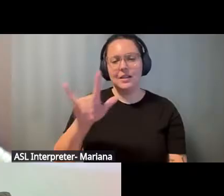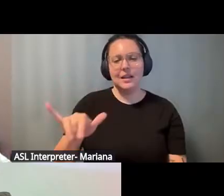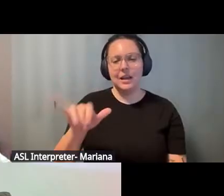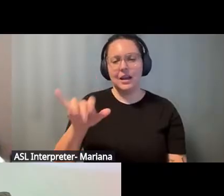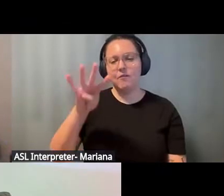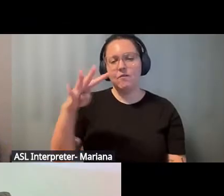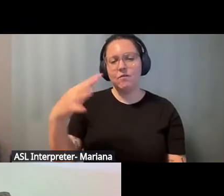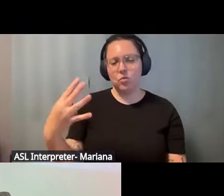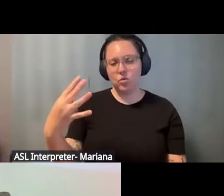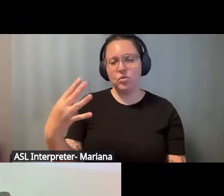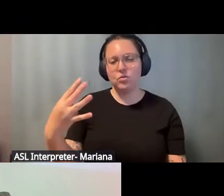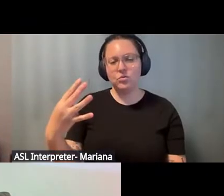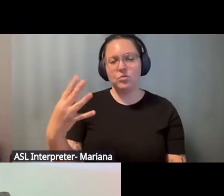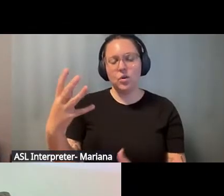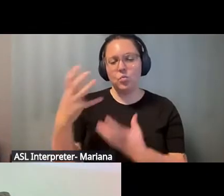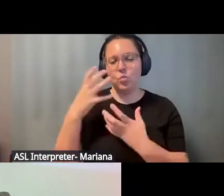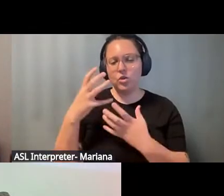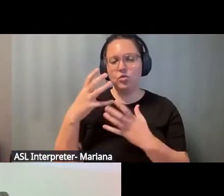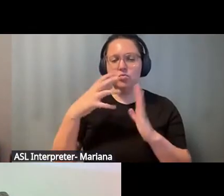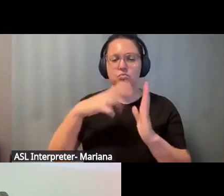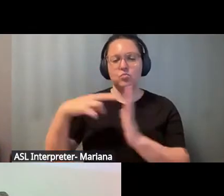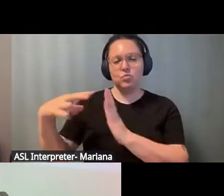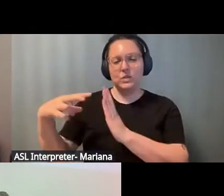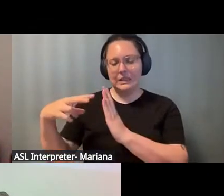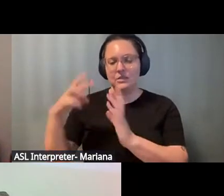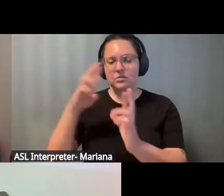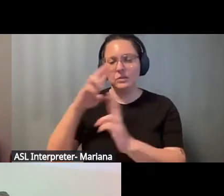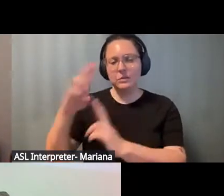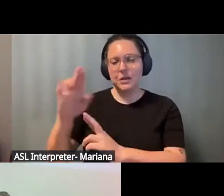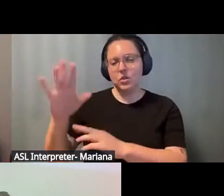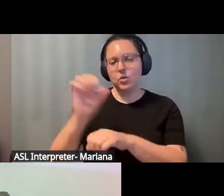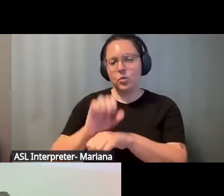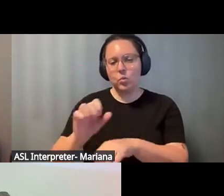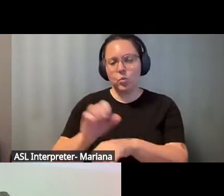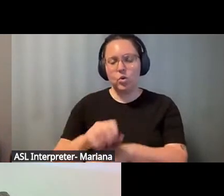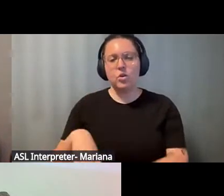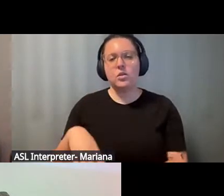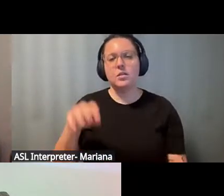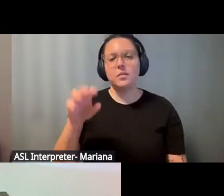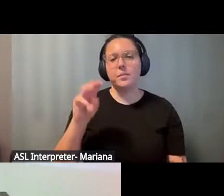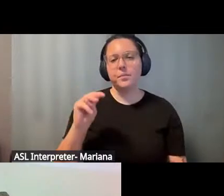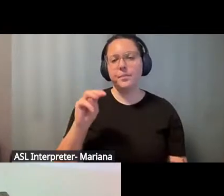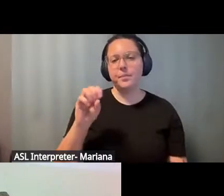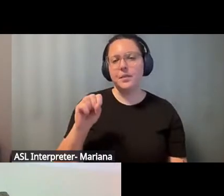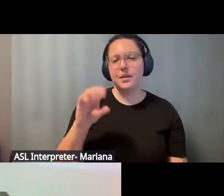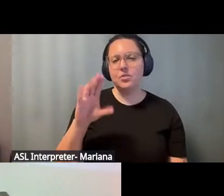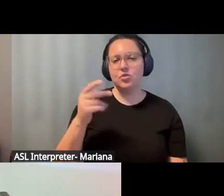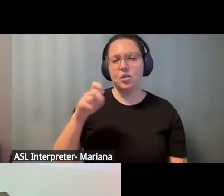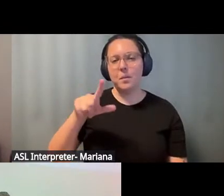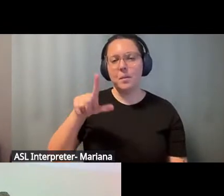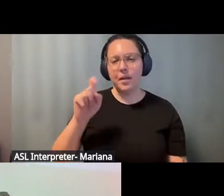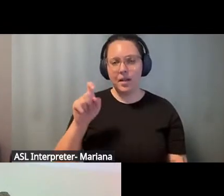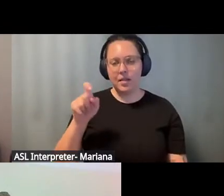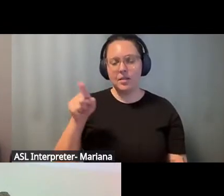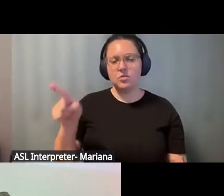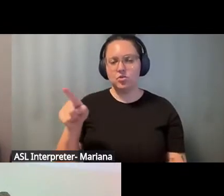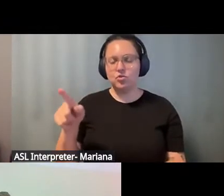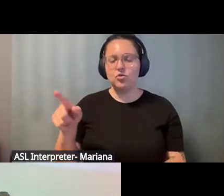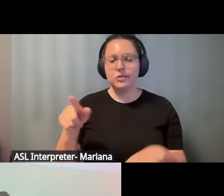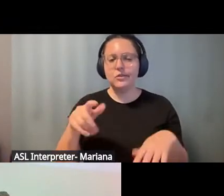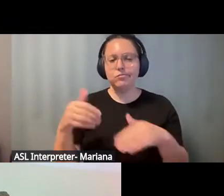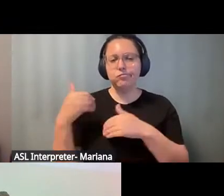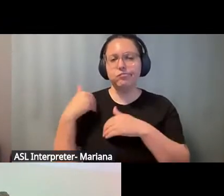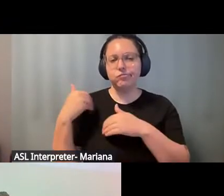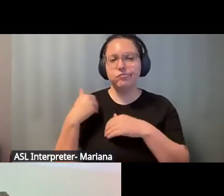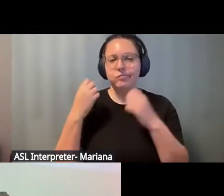her work that she has done in Trinidad. Ms. Chappelle held numerous leadership positions within the community, beginning